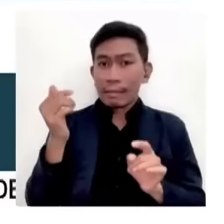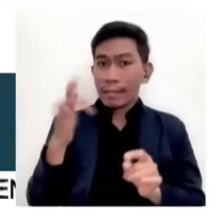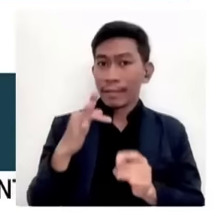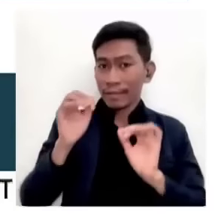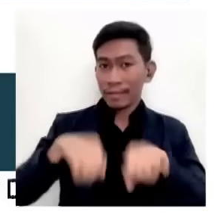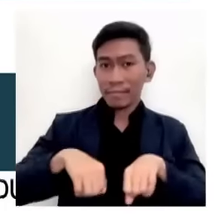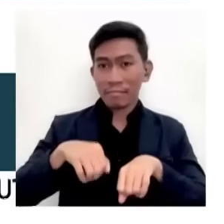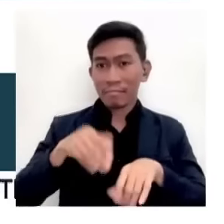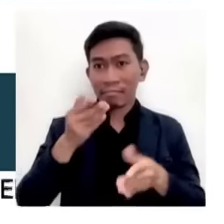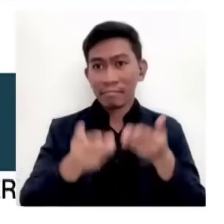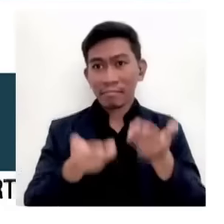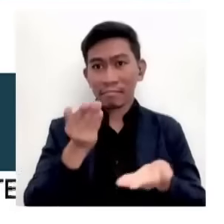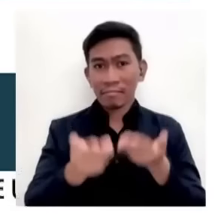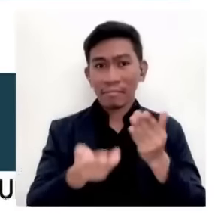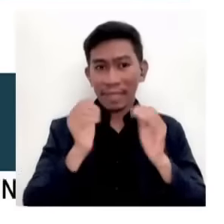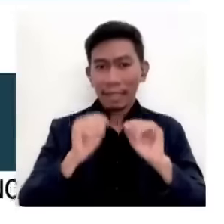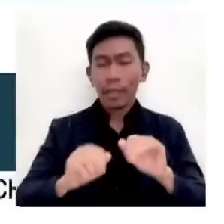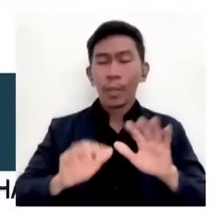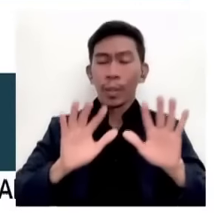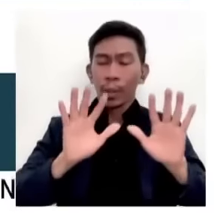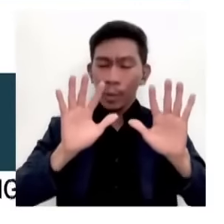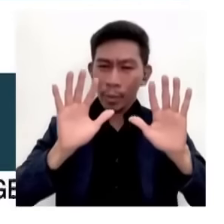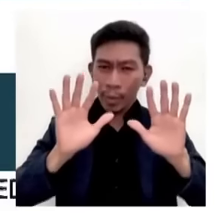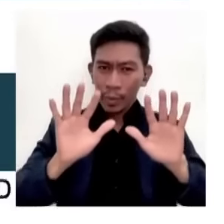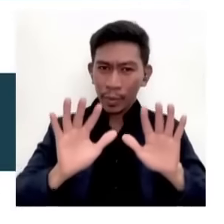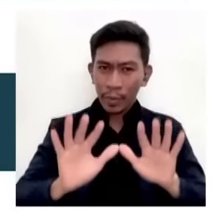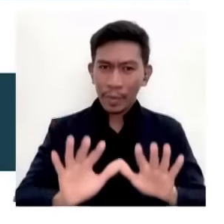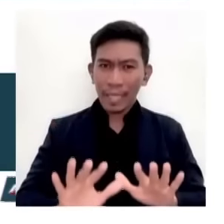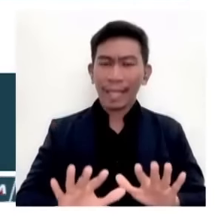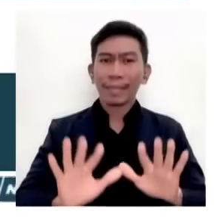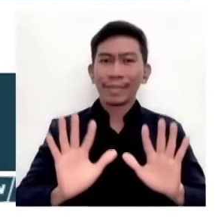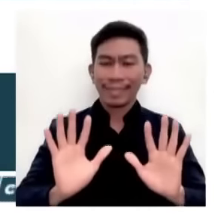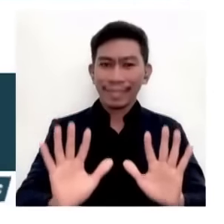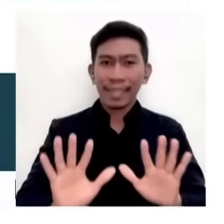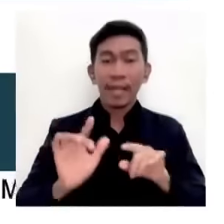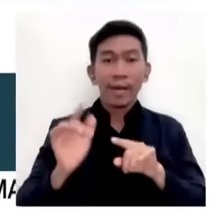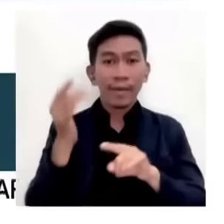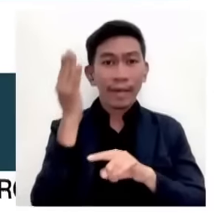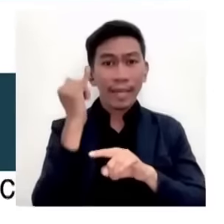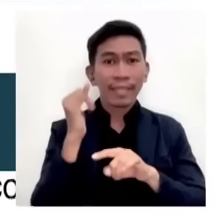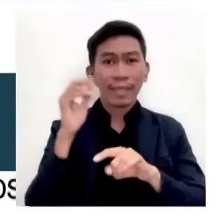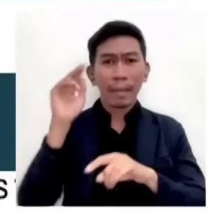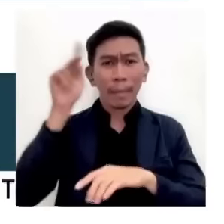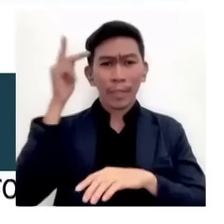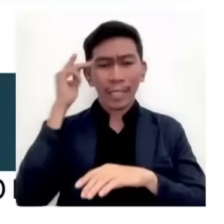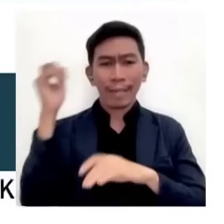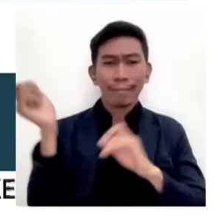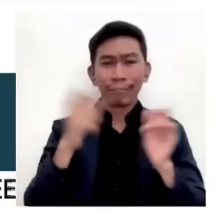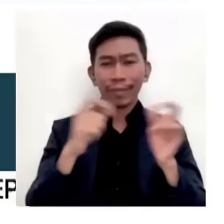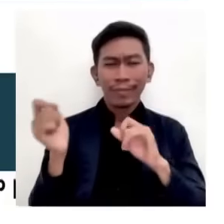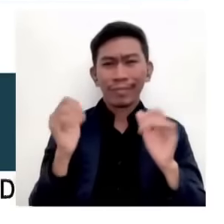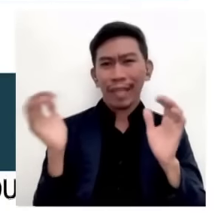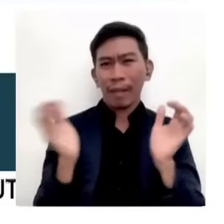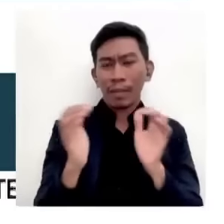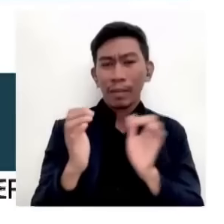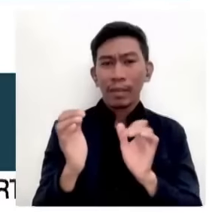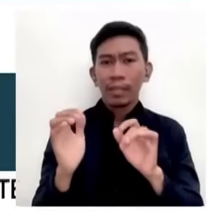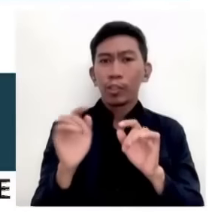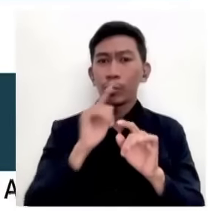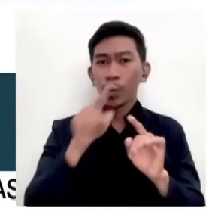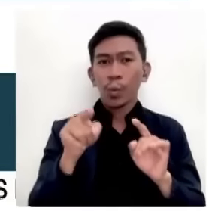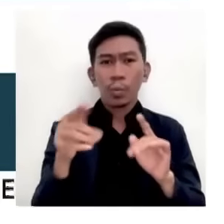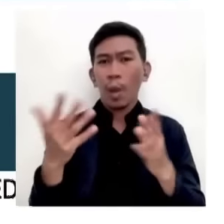could simmer or cool down a bit, no, because this political bickerings is not doing the country any good.